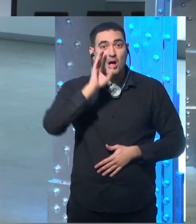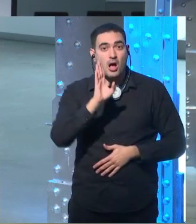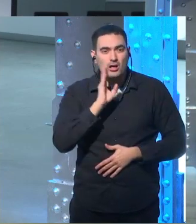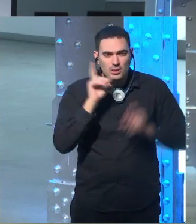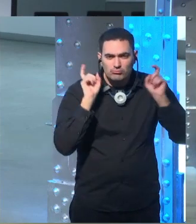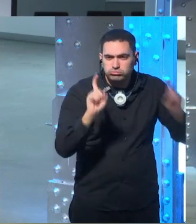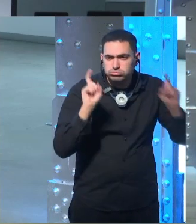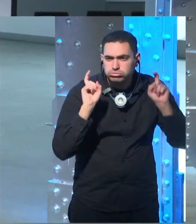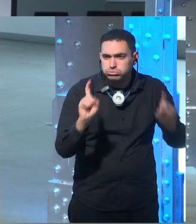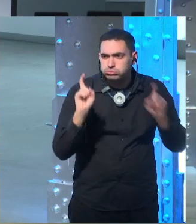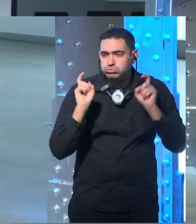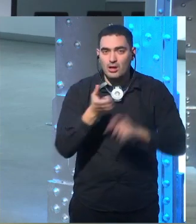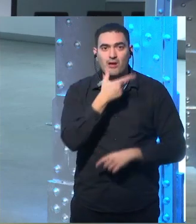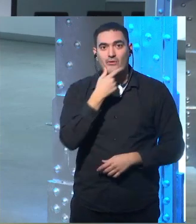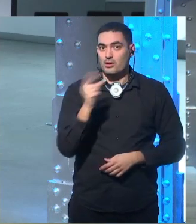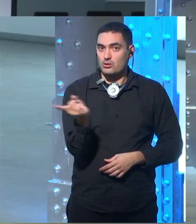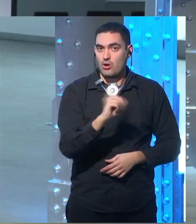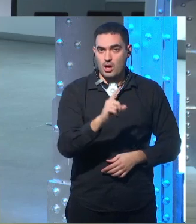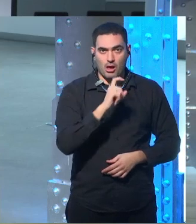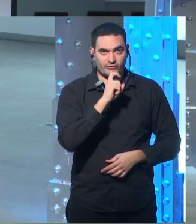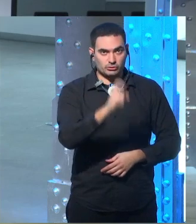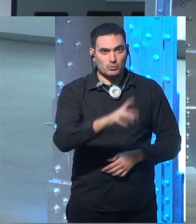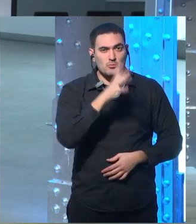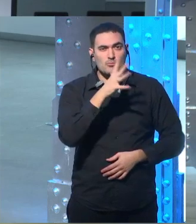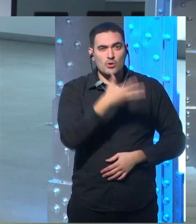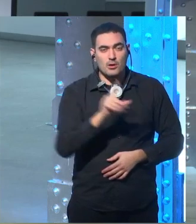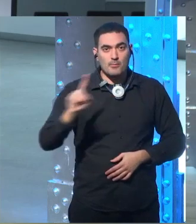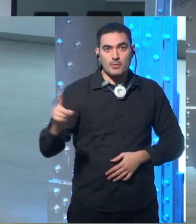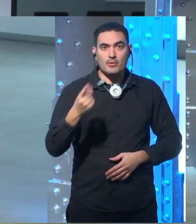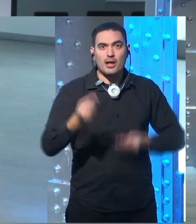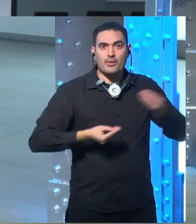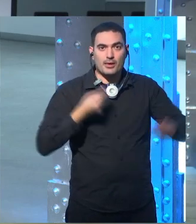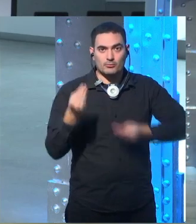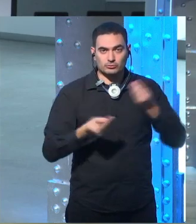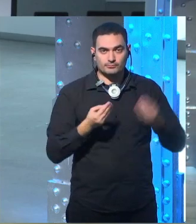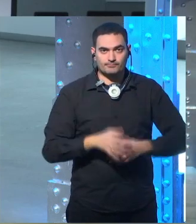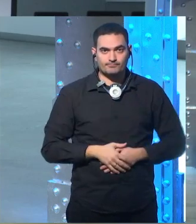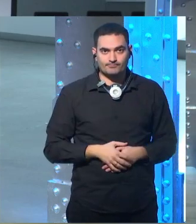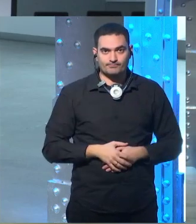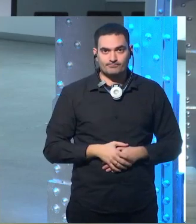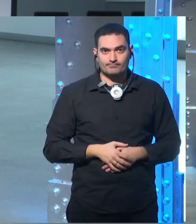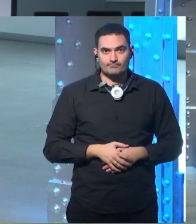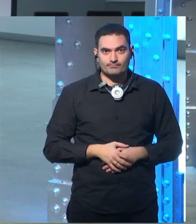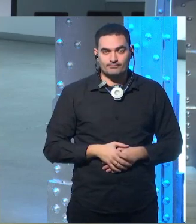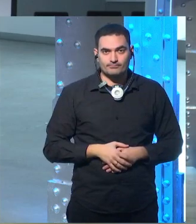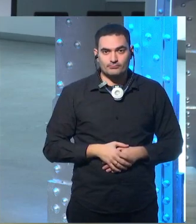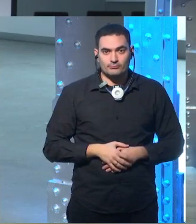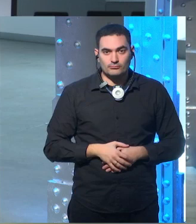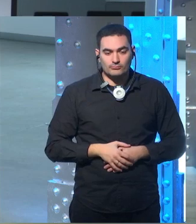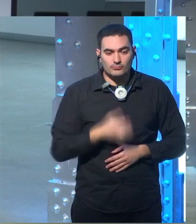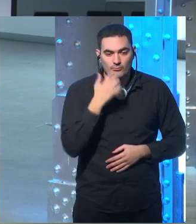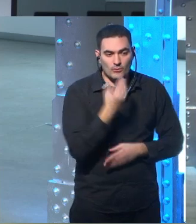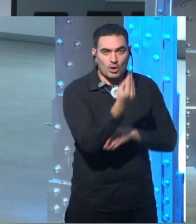that easy. Because the first thing you need to do is that you need to distinguish the object from the background in order to pick